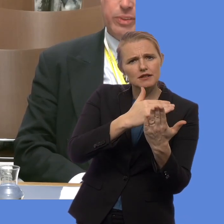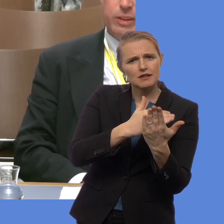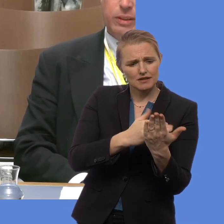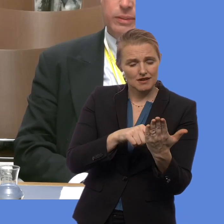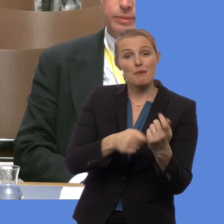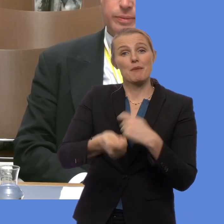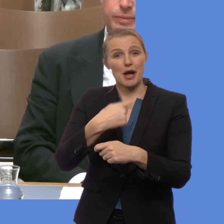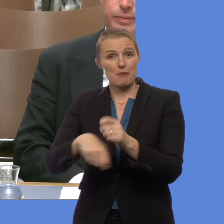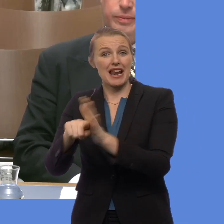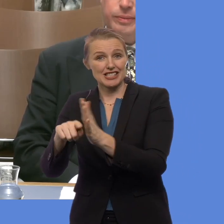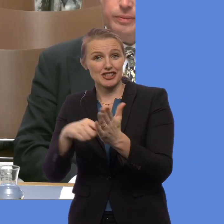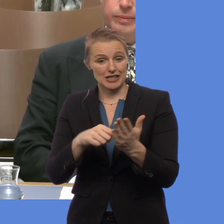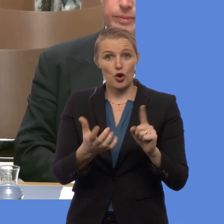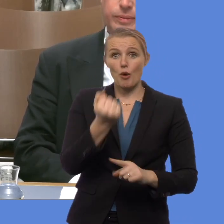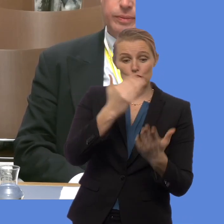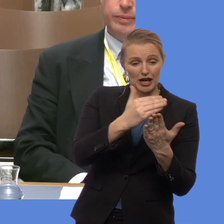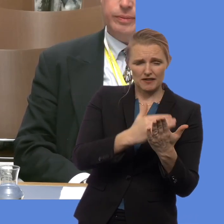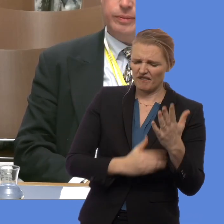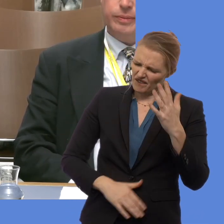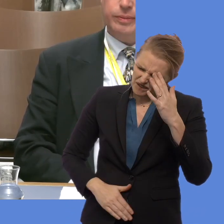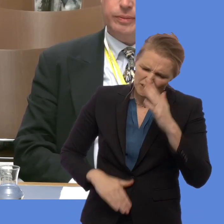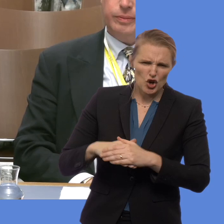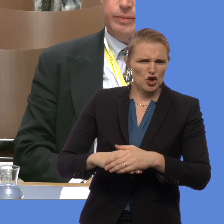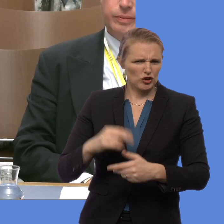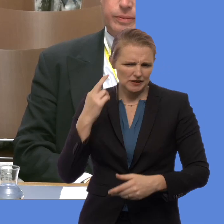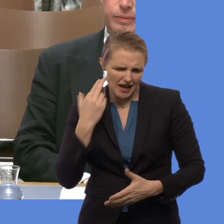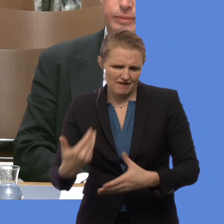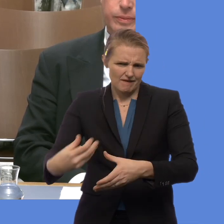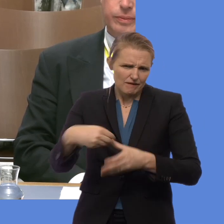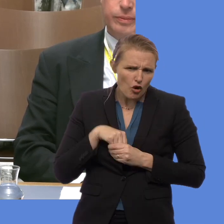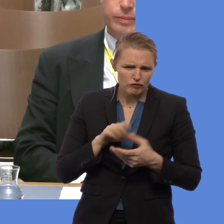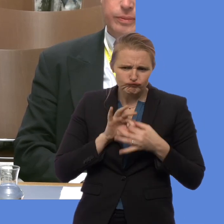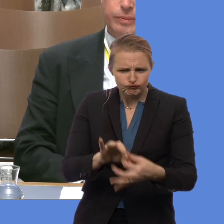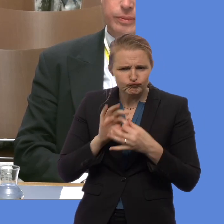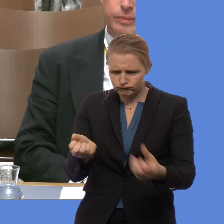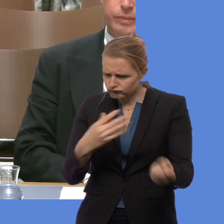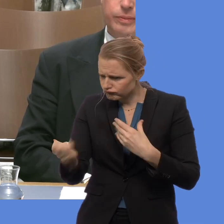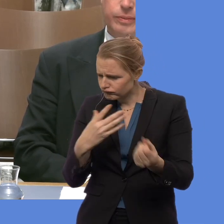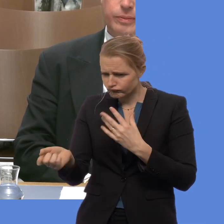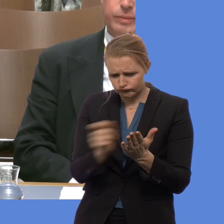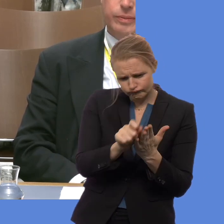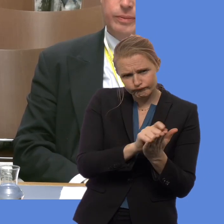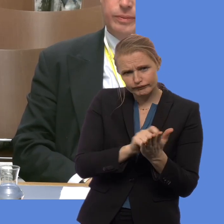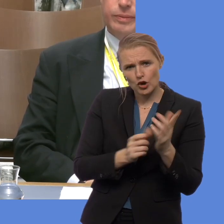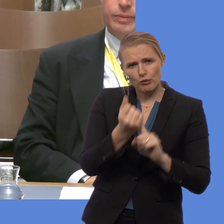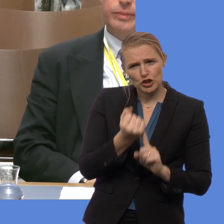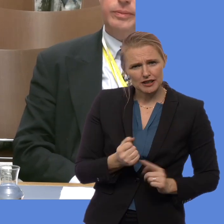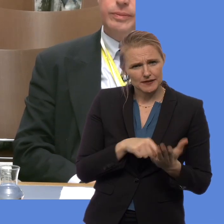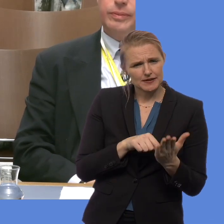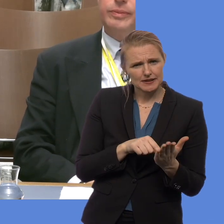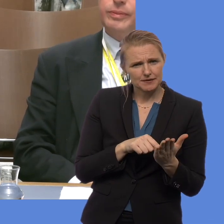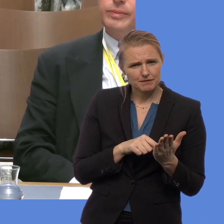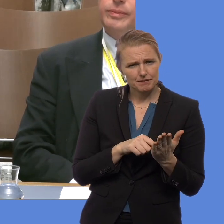legislation, was co-designed fully with representatives from the deaf community on the group. In addition to that,